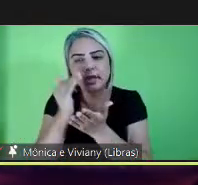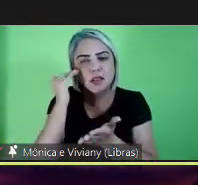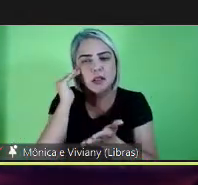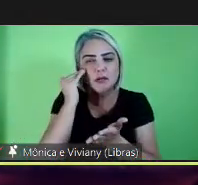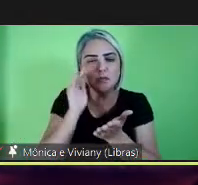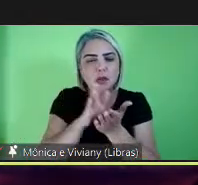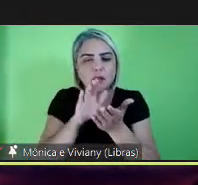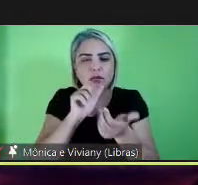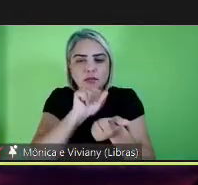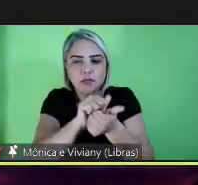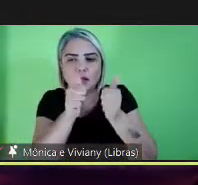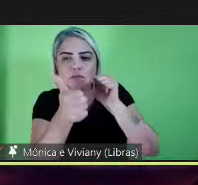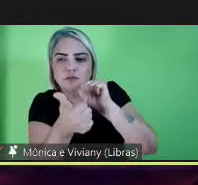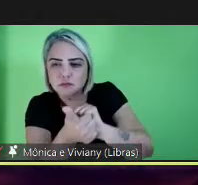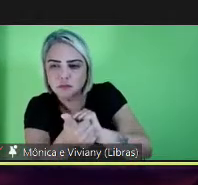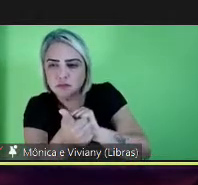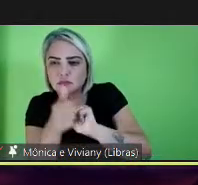practice.